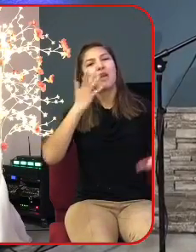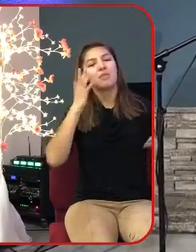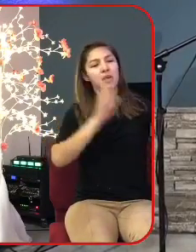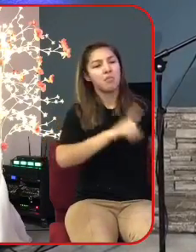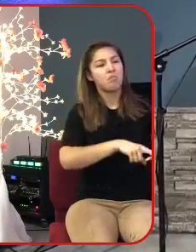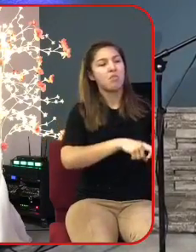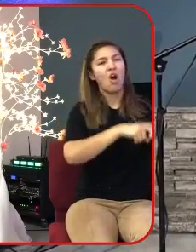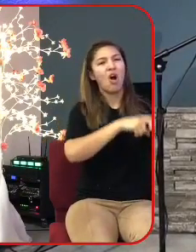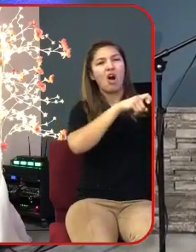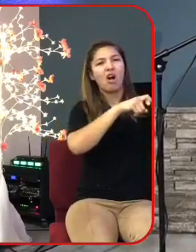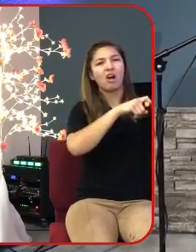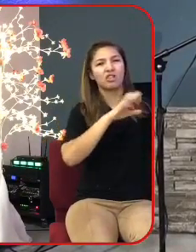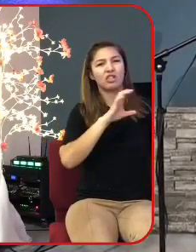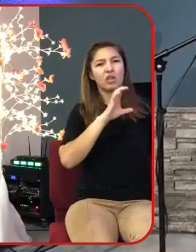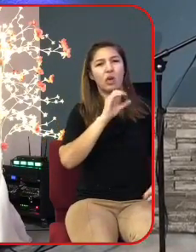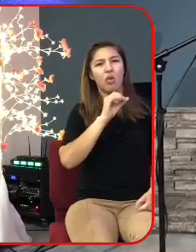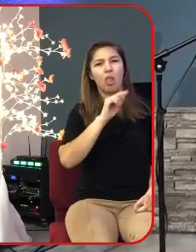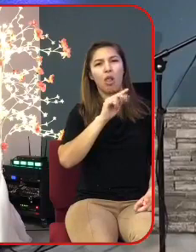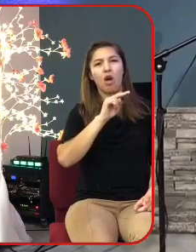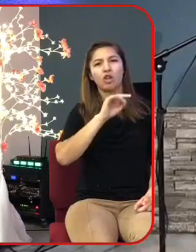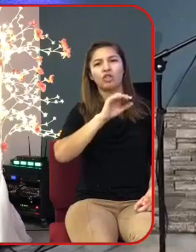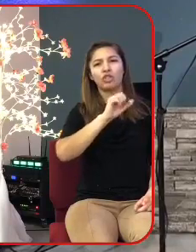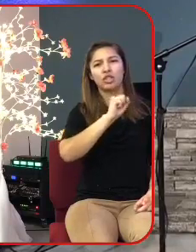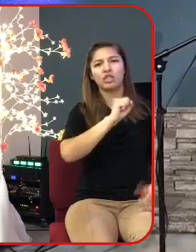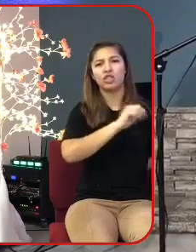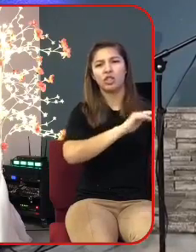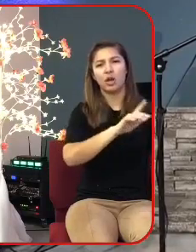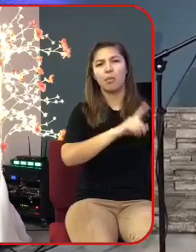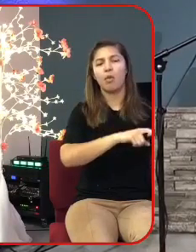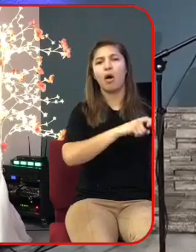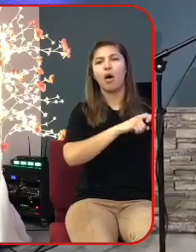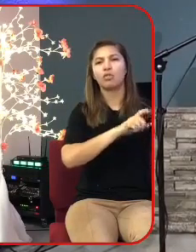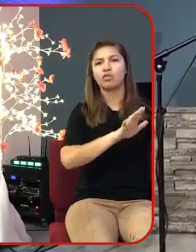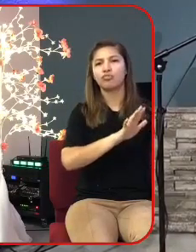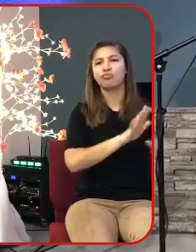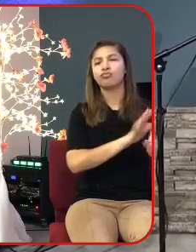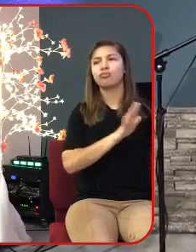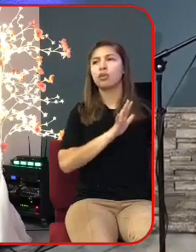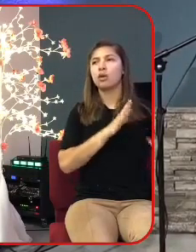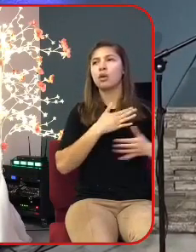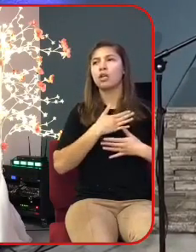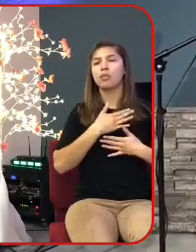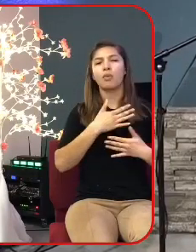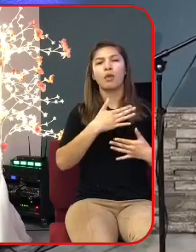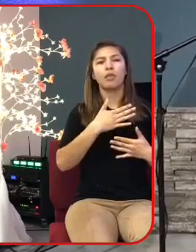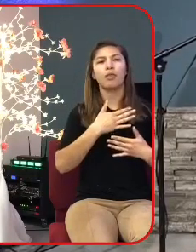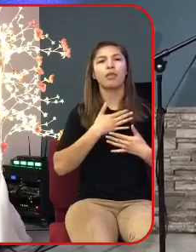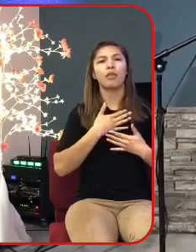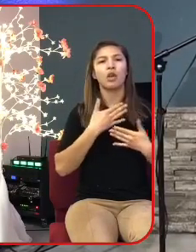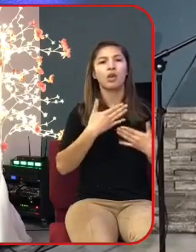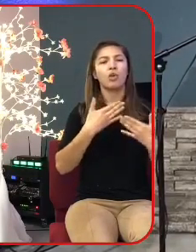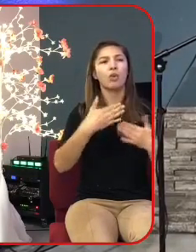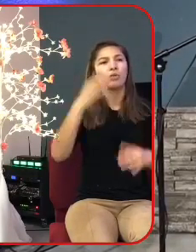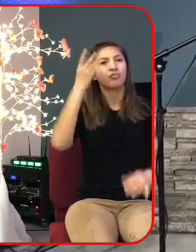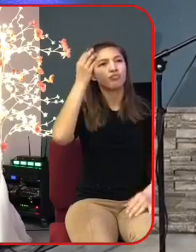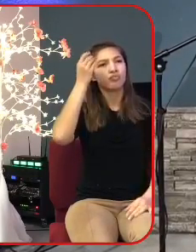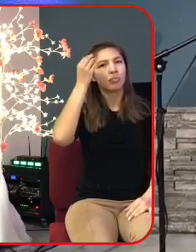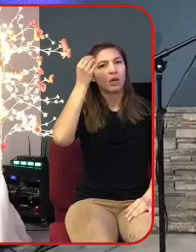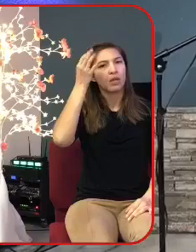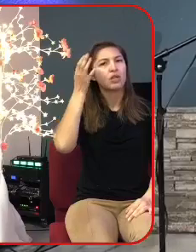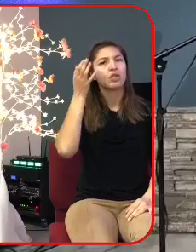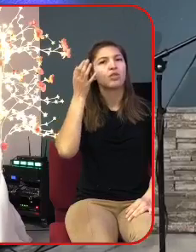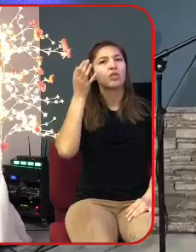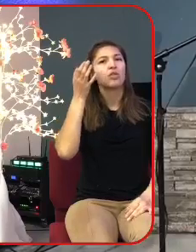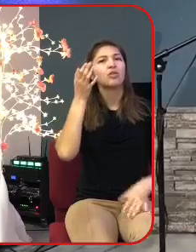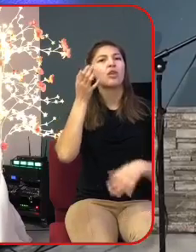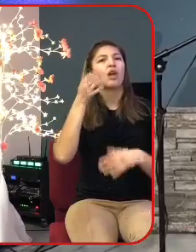thing to just kind of just step back, take a deep breath, and really consider what this